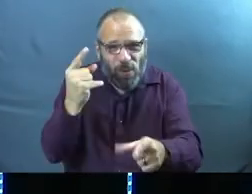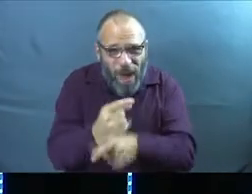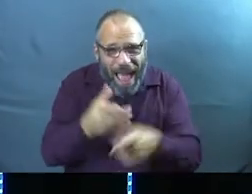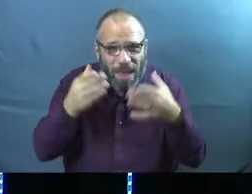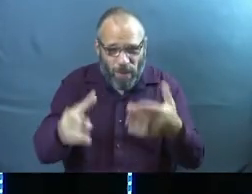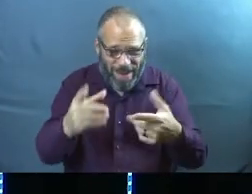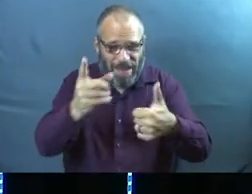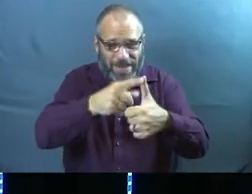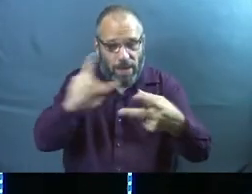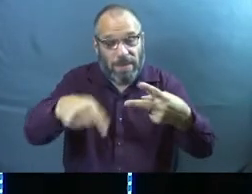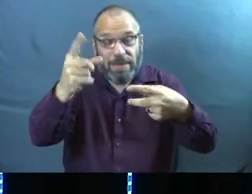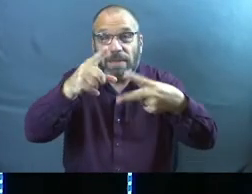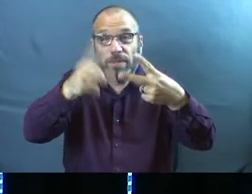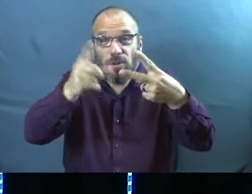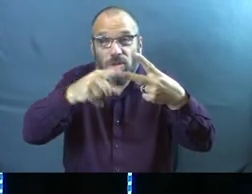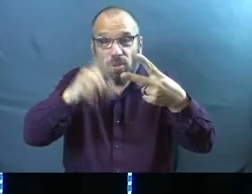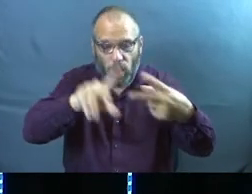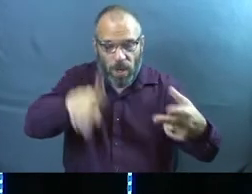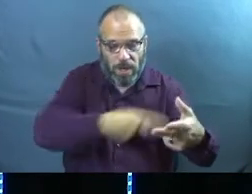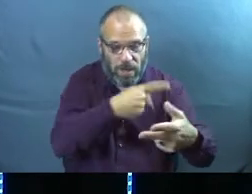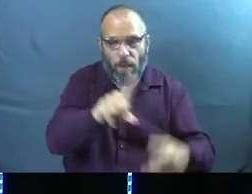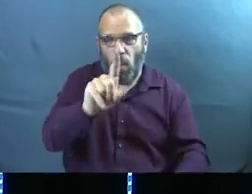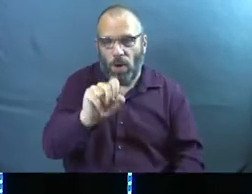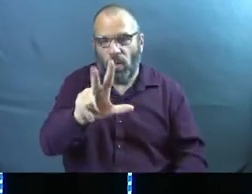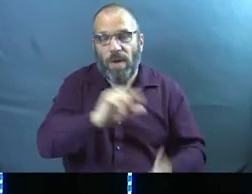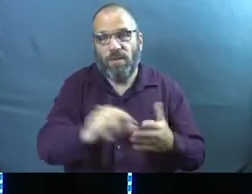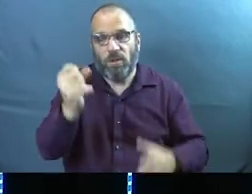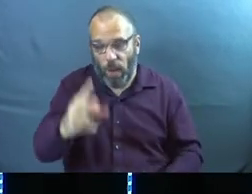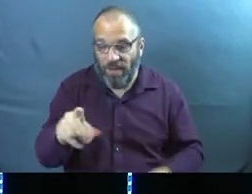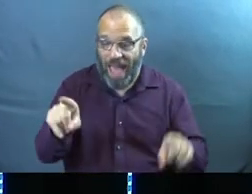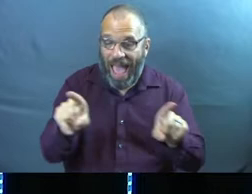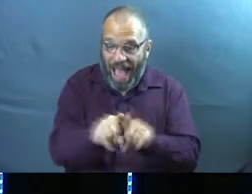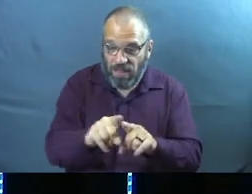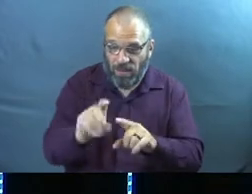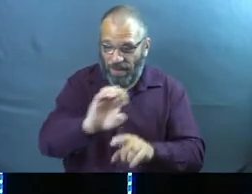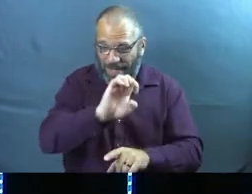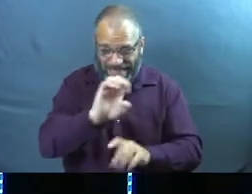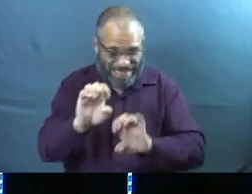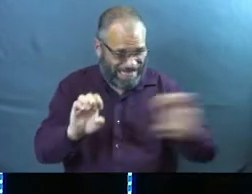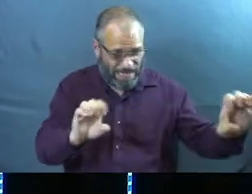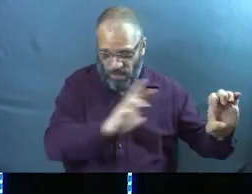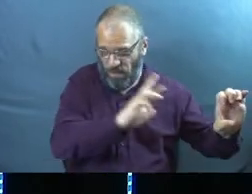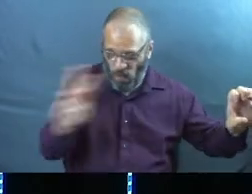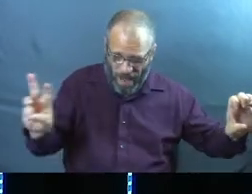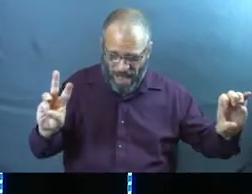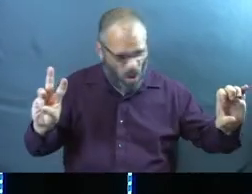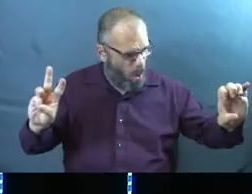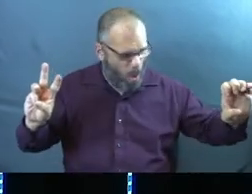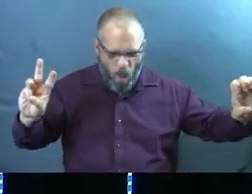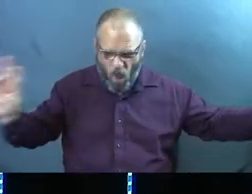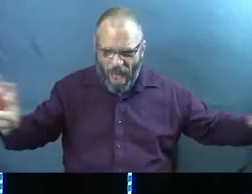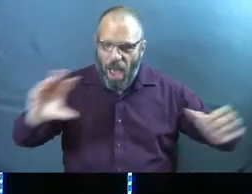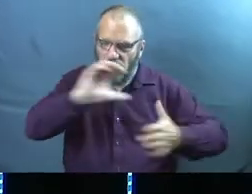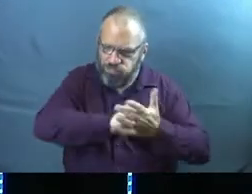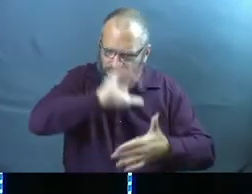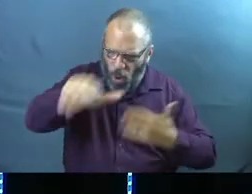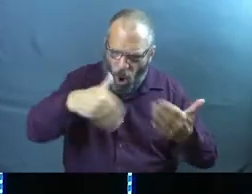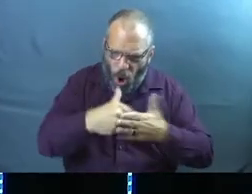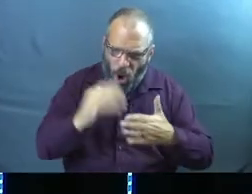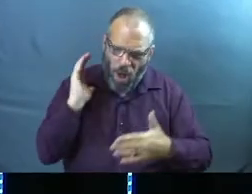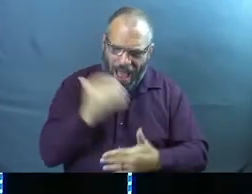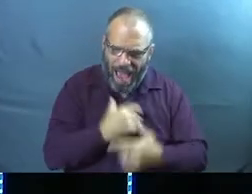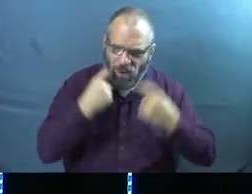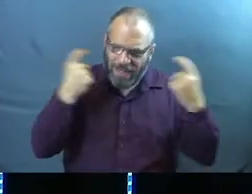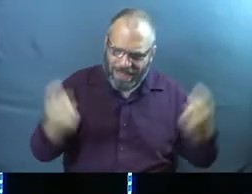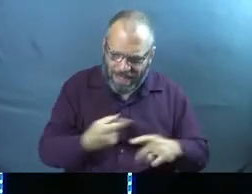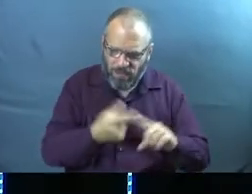work. That's number one. Number two, Psalm 103, verse 12. As far as the east is from the west, so far has he removed our